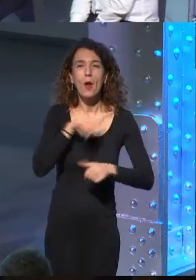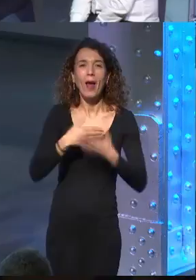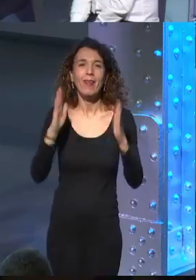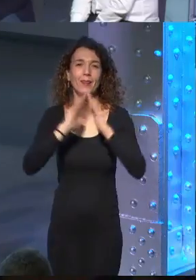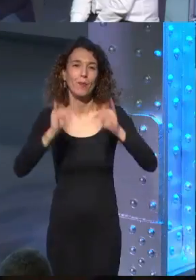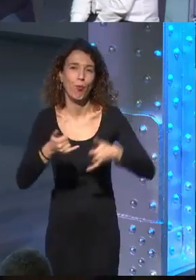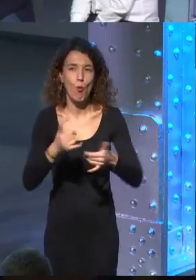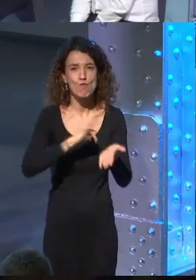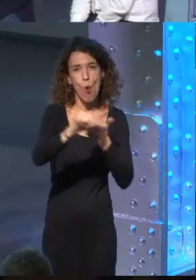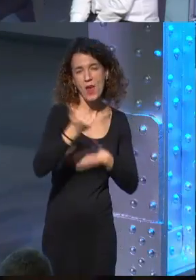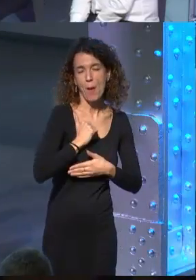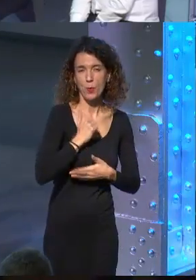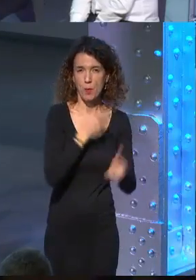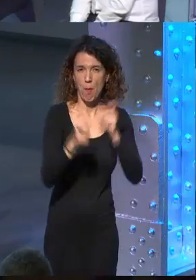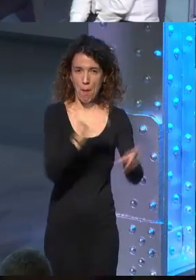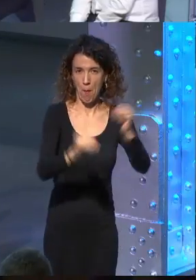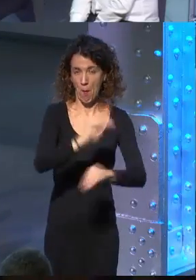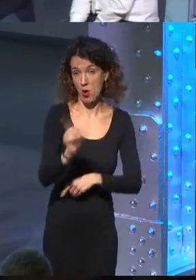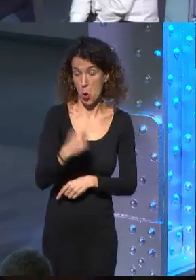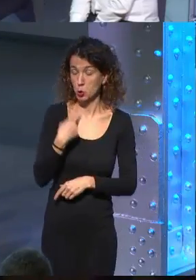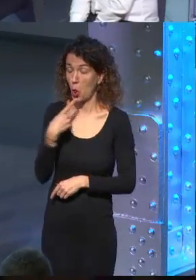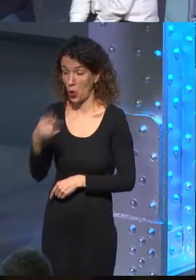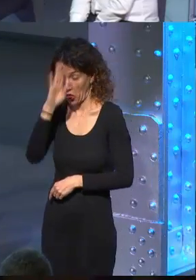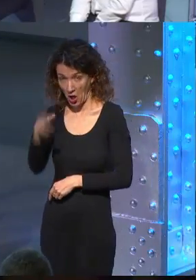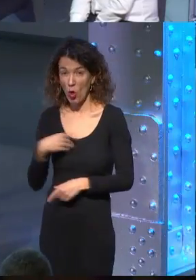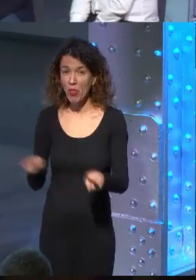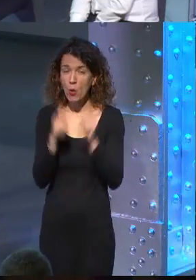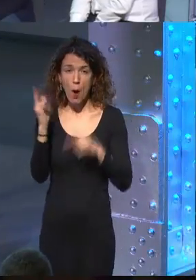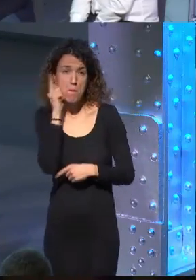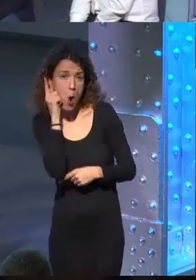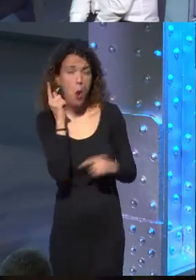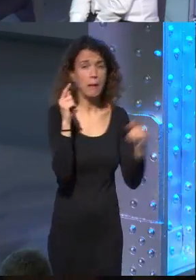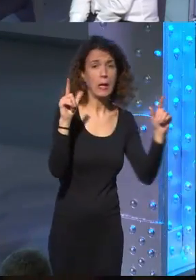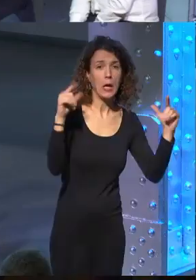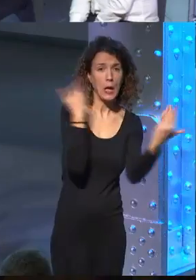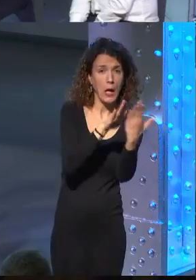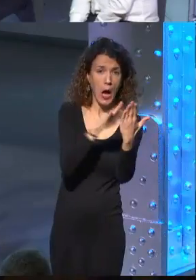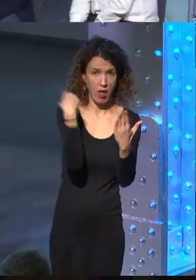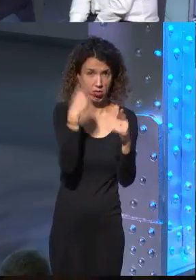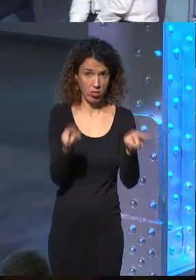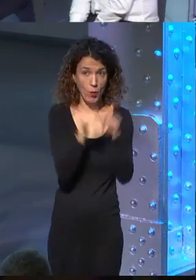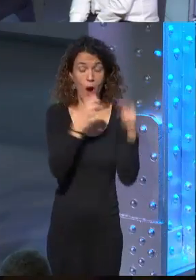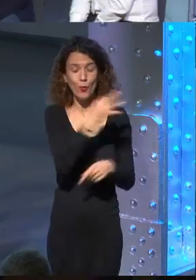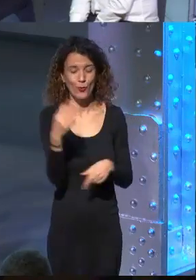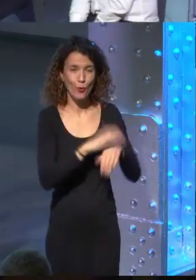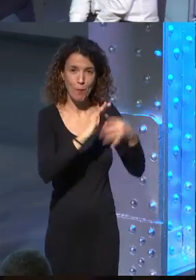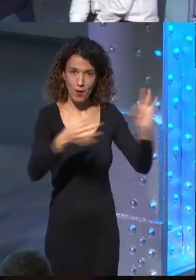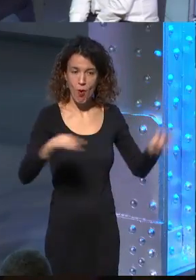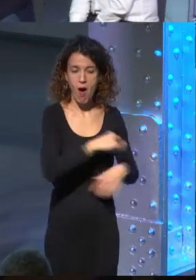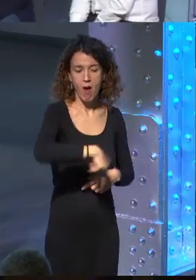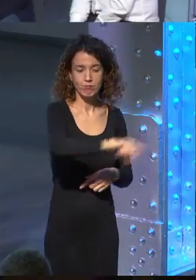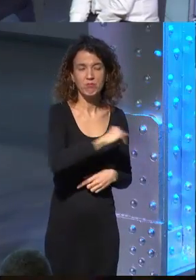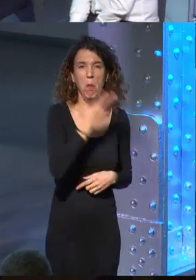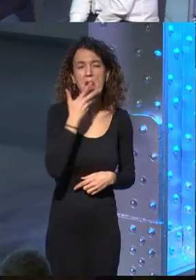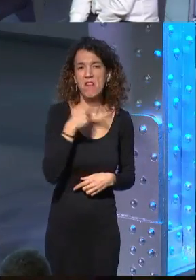to face. I'm going to wait to get home, and I'm going to use my smartphone. No. I do it face to face, at least